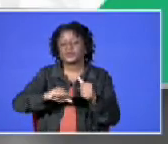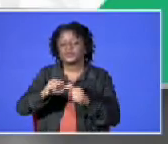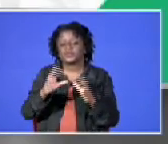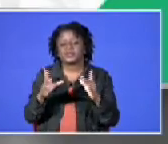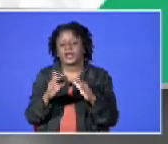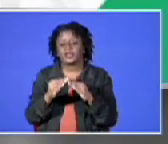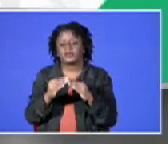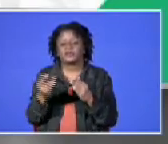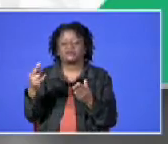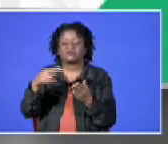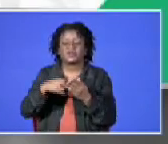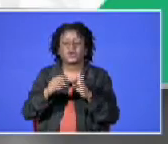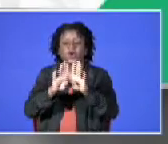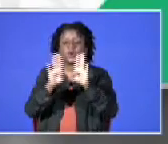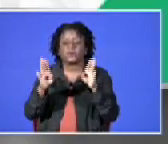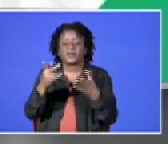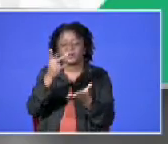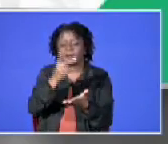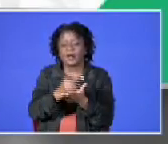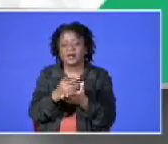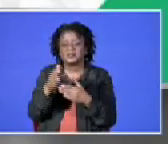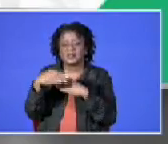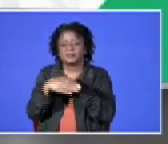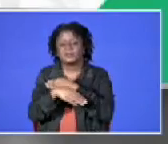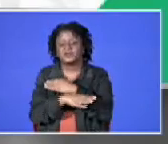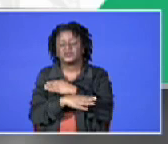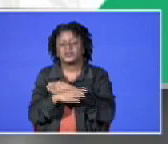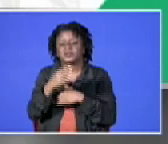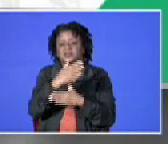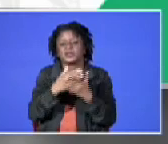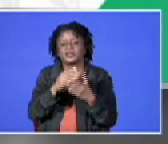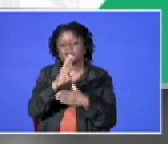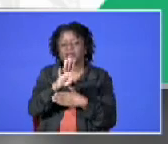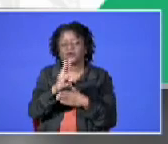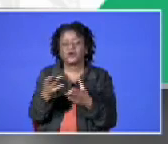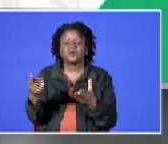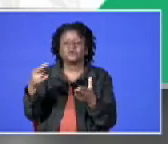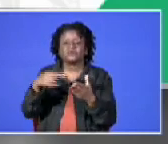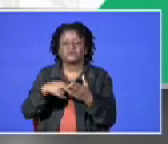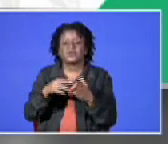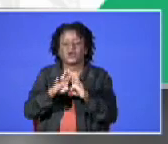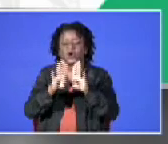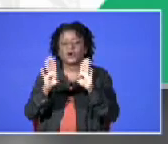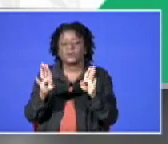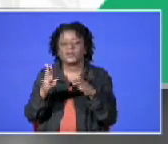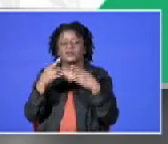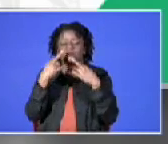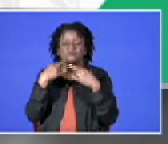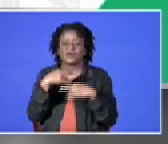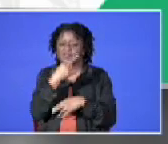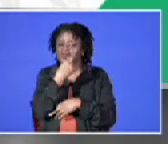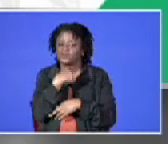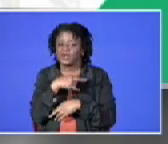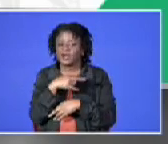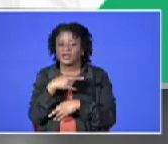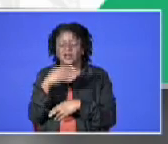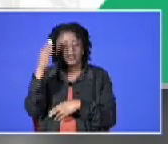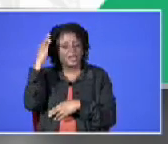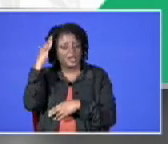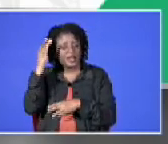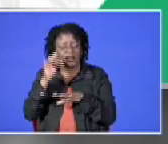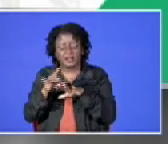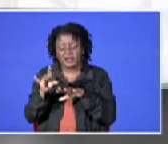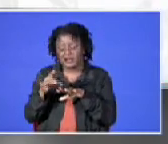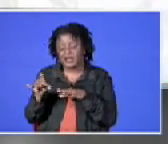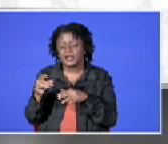Phase 4 is moving forward with the opening of restaurants, gyms, and entertainment facilities, hair and nail care, domestic travel, and group